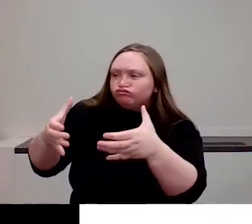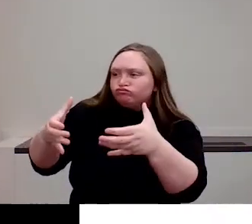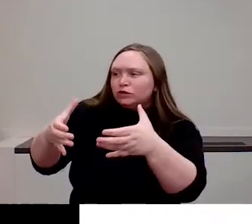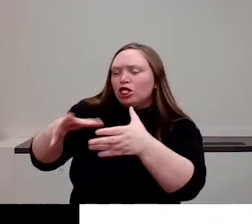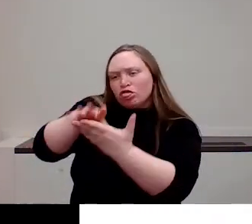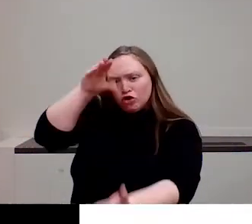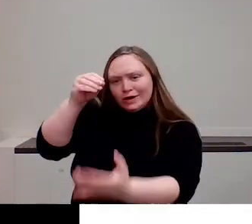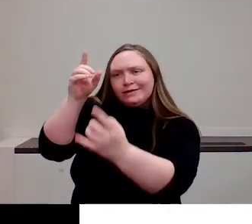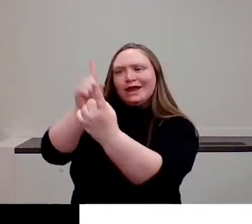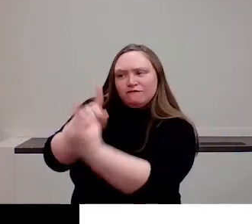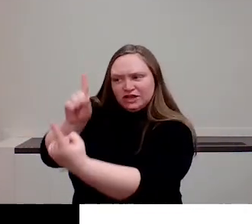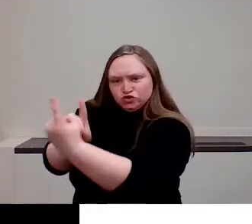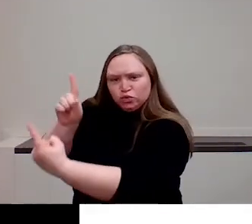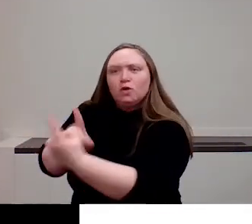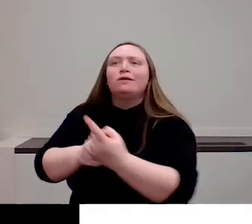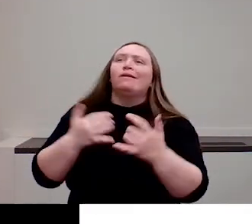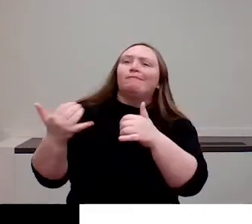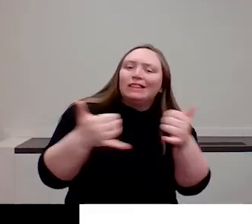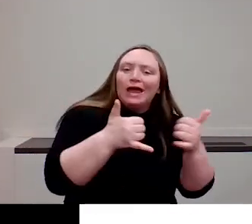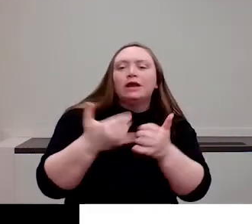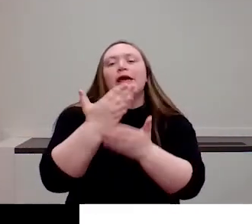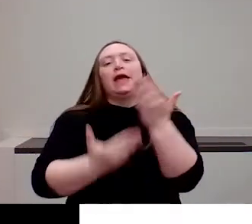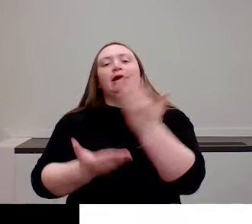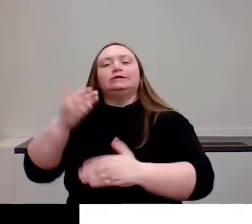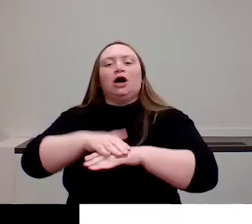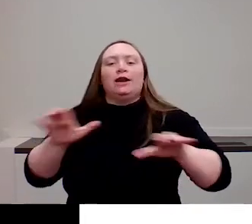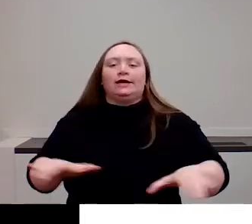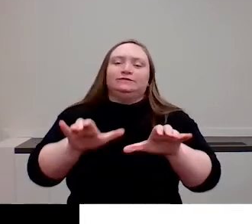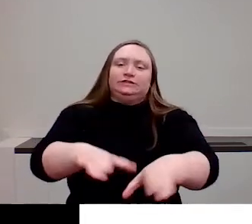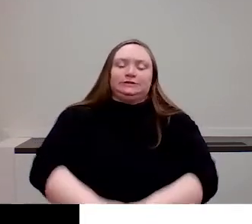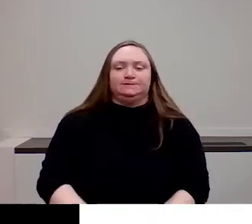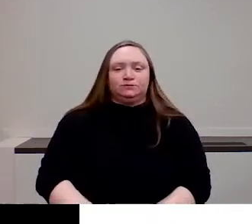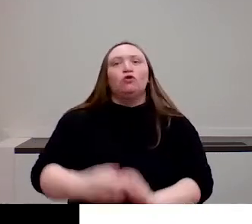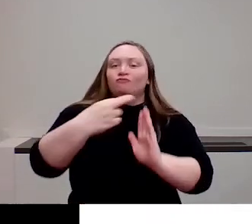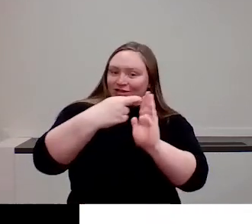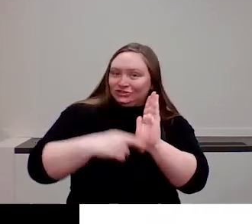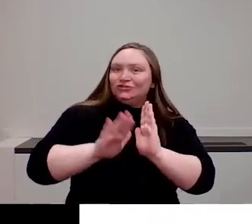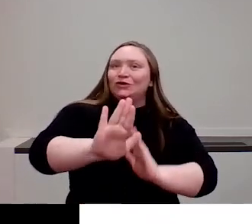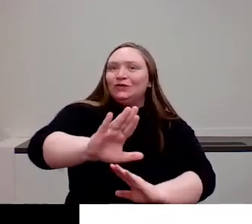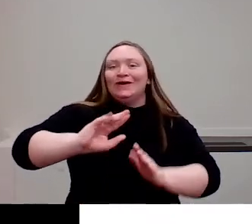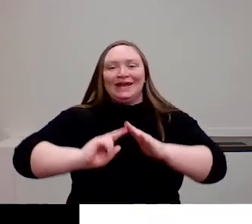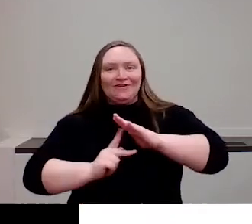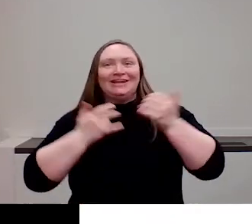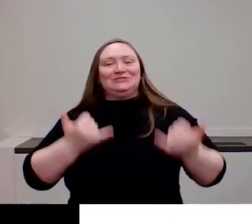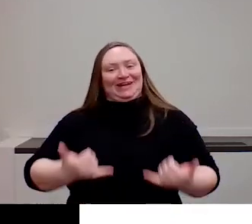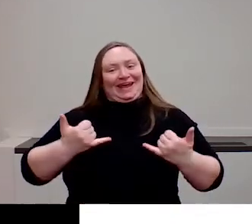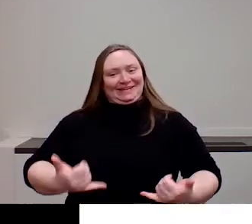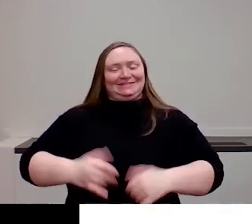Sometimes we also have one-on-one learning. We do a lot of play-based and hands-on activities. Register your kindergartner